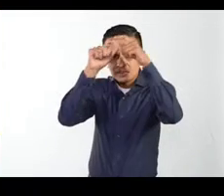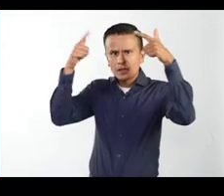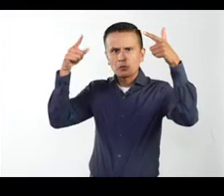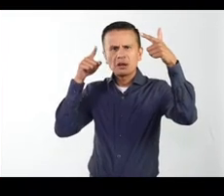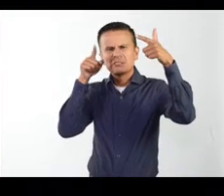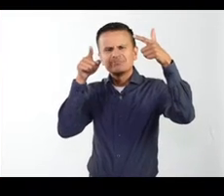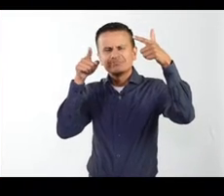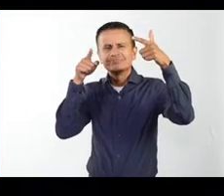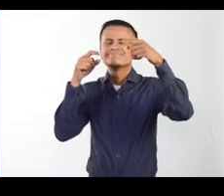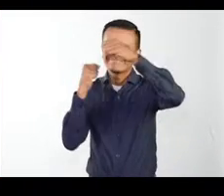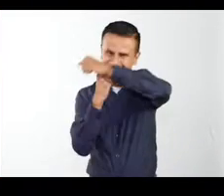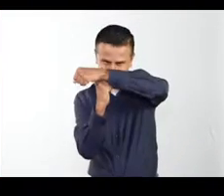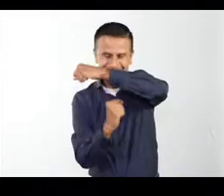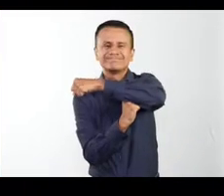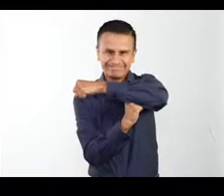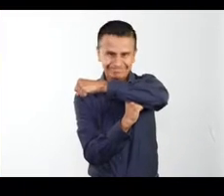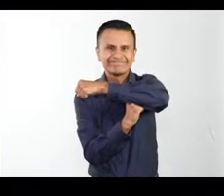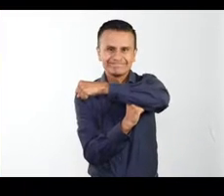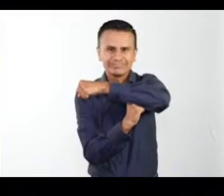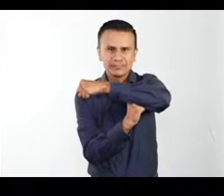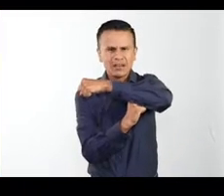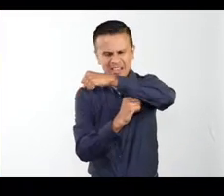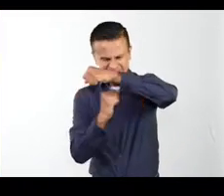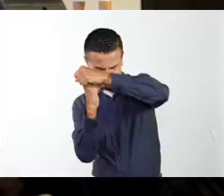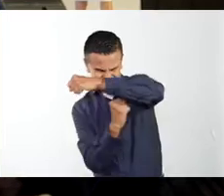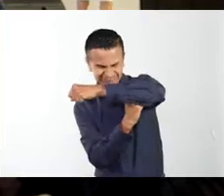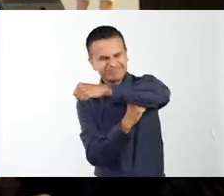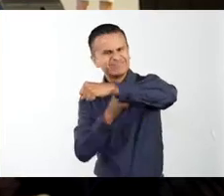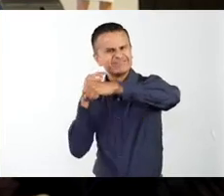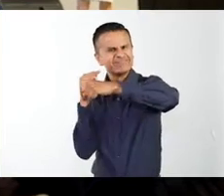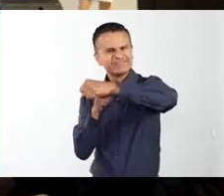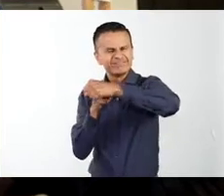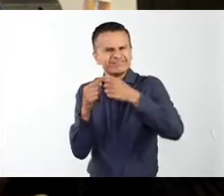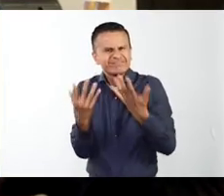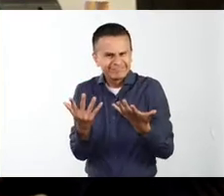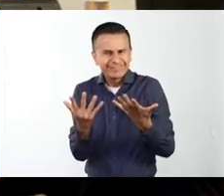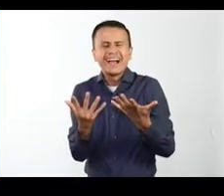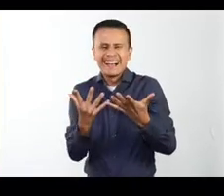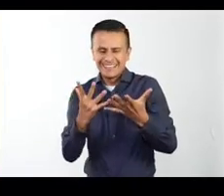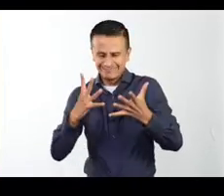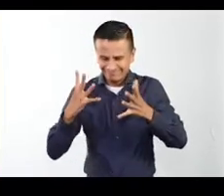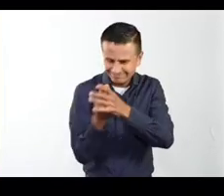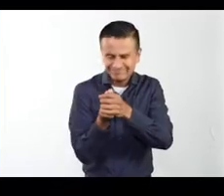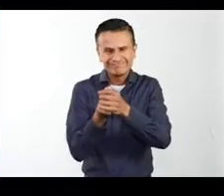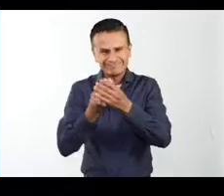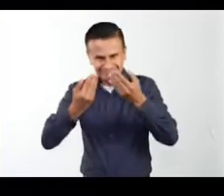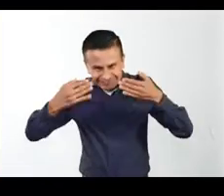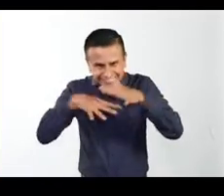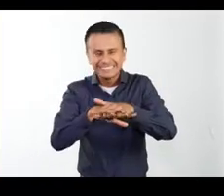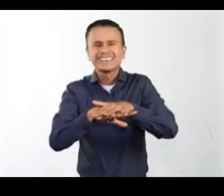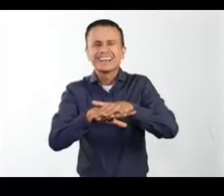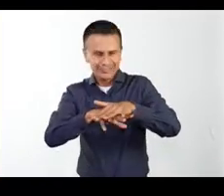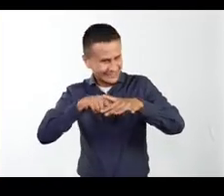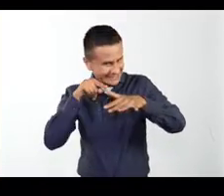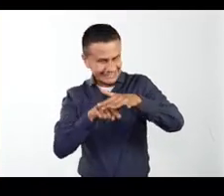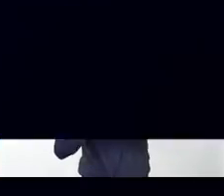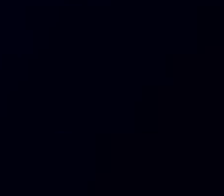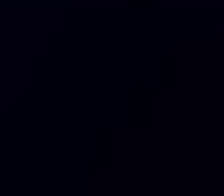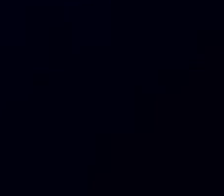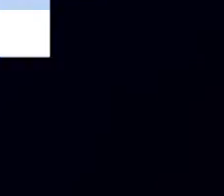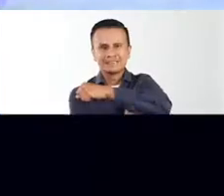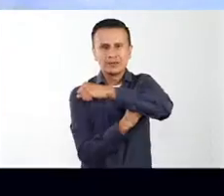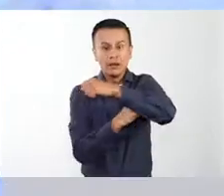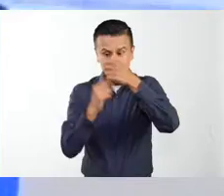language is the basis. Is the basis of integration and